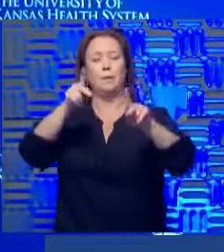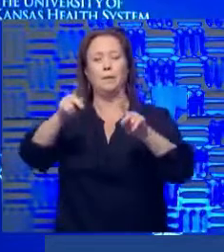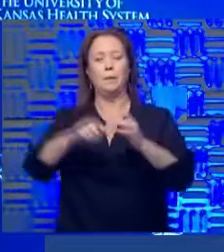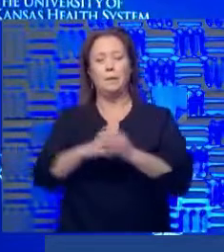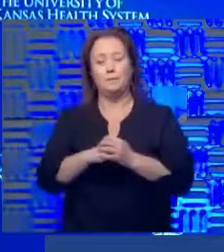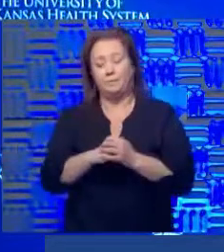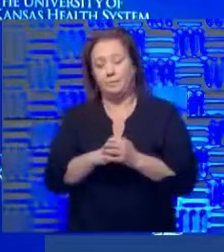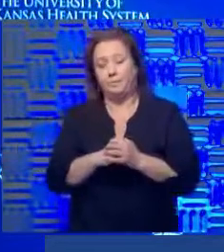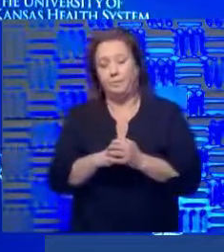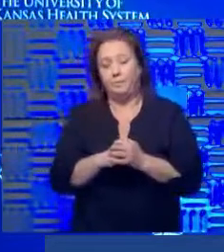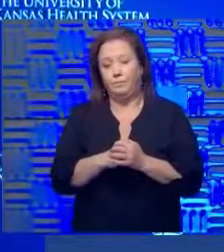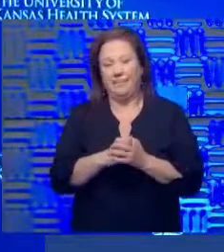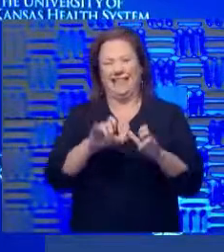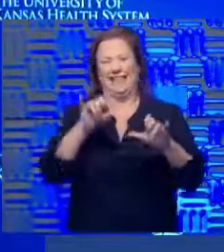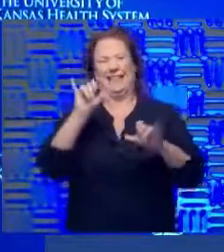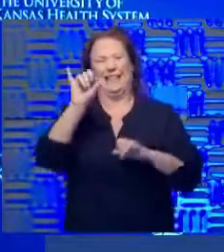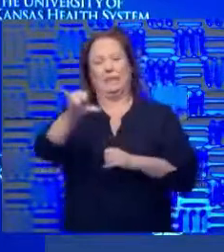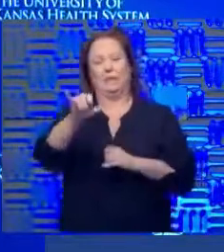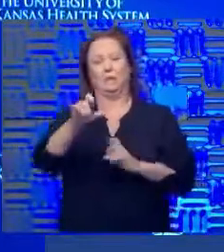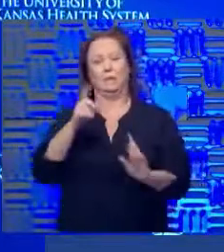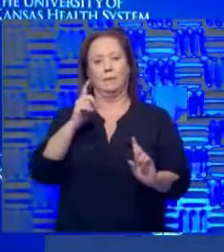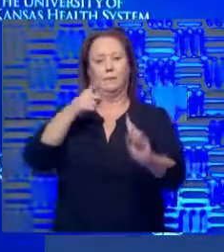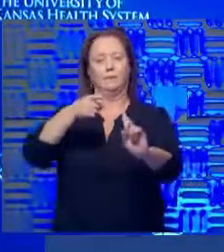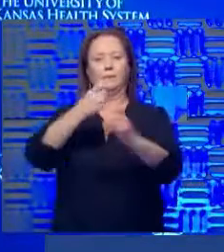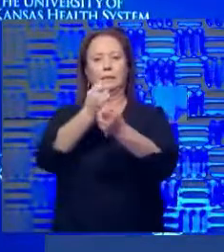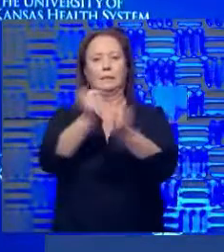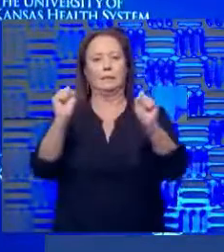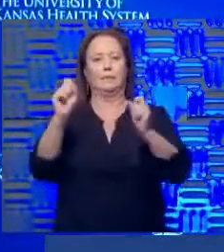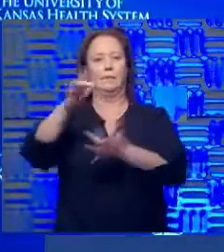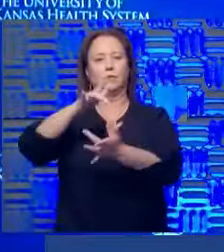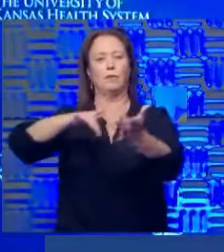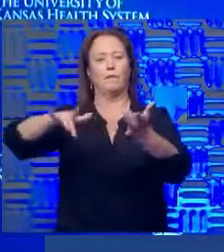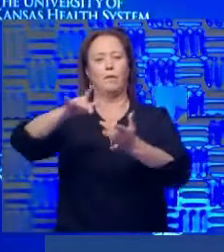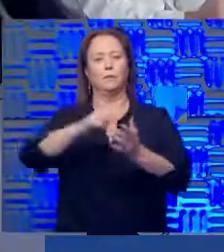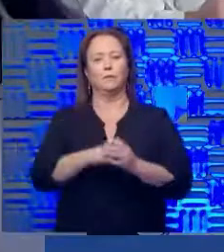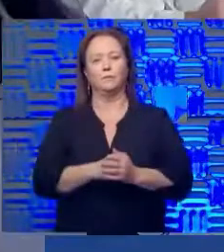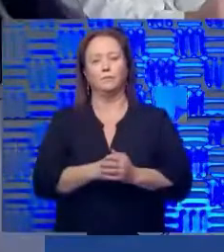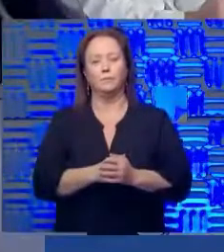of the gist of how the safest travel will occur.